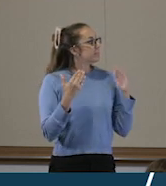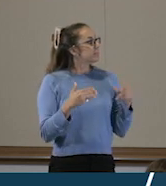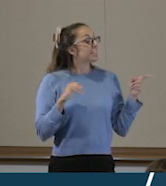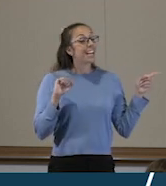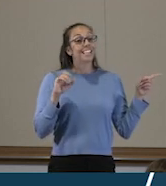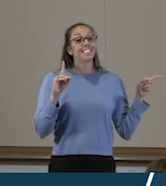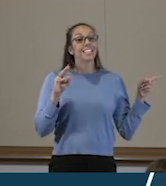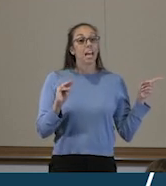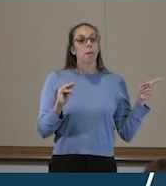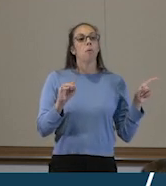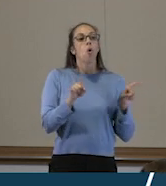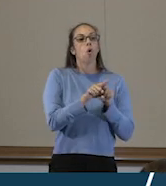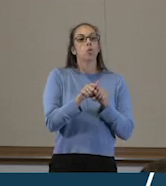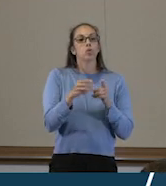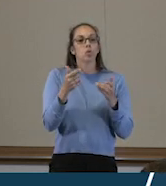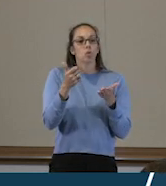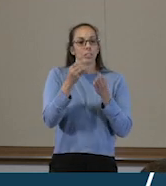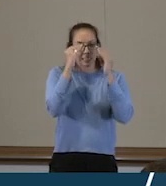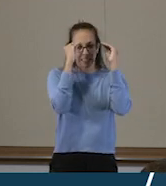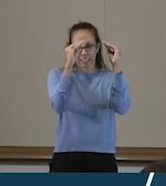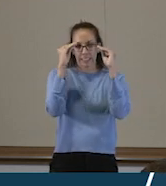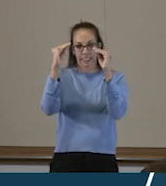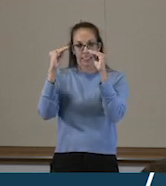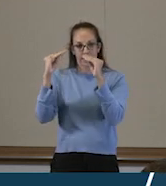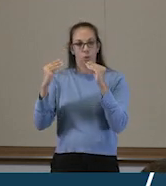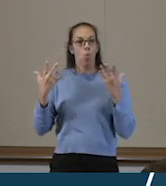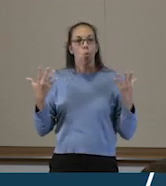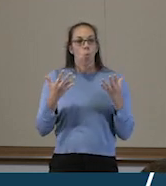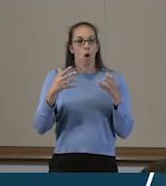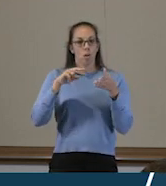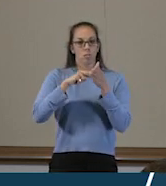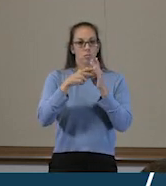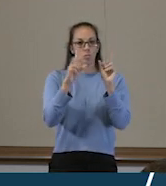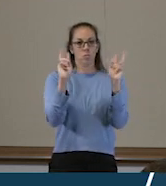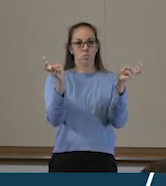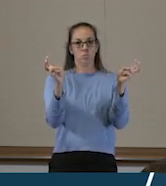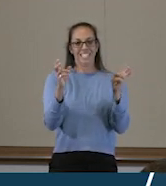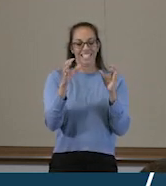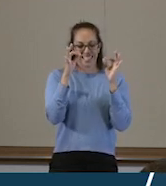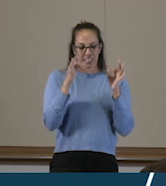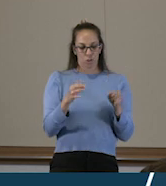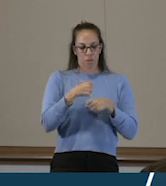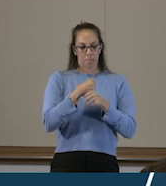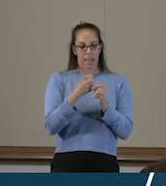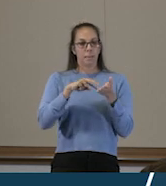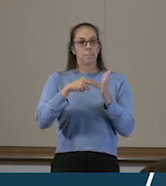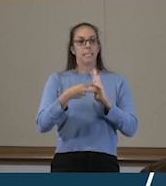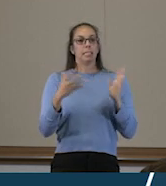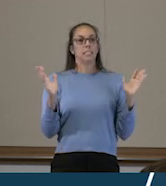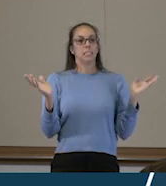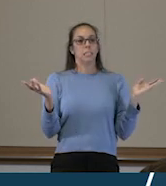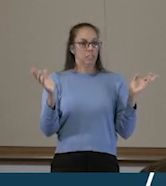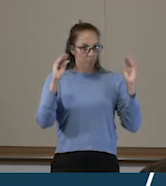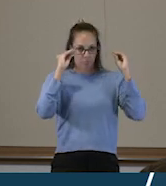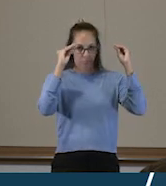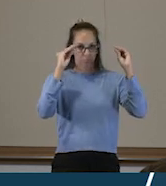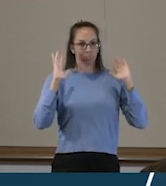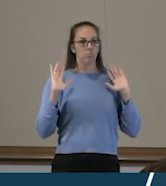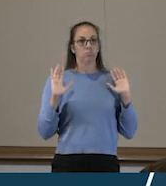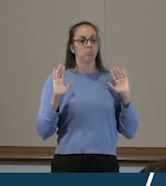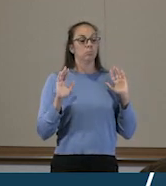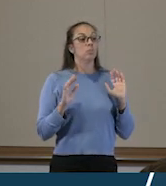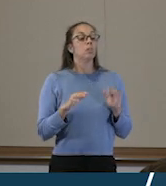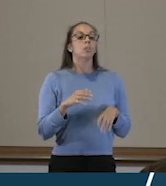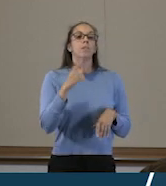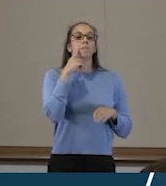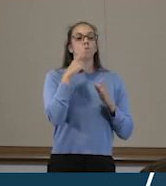making. And I will tell you that I see this firsthand, because oftentimes I have scenarios with clients where I